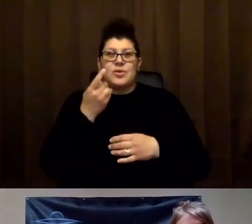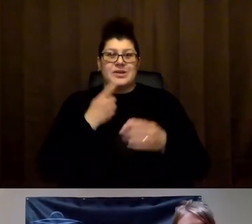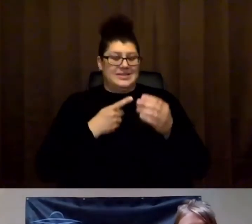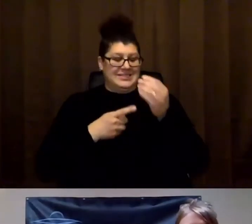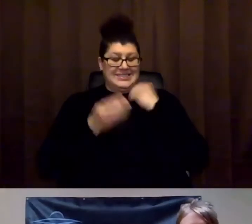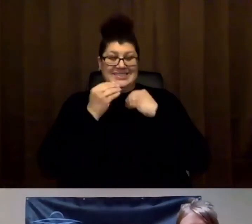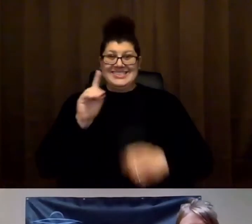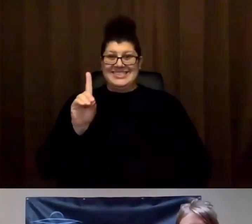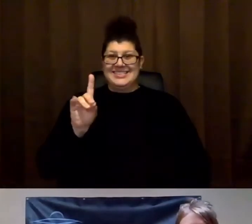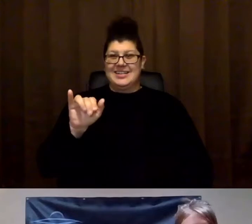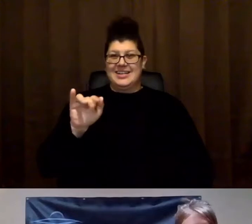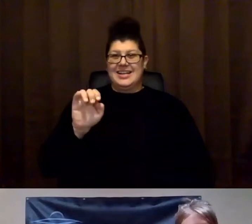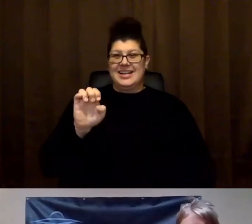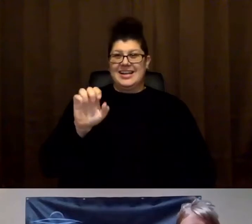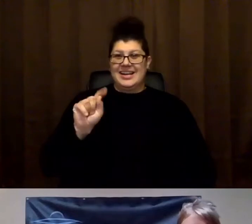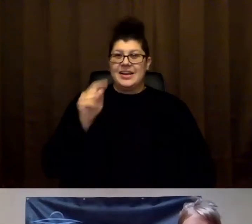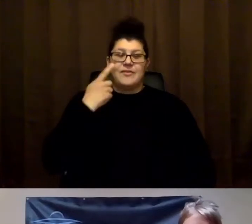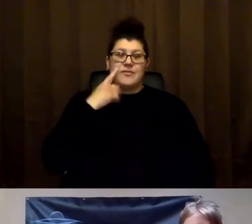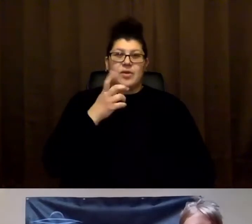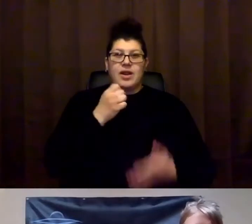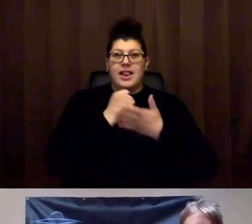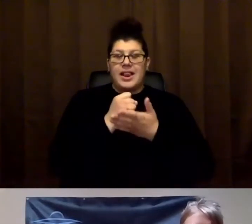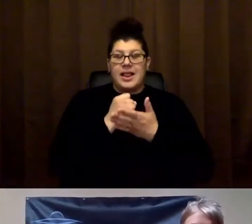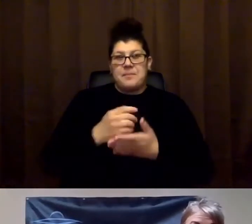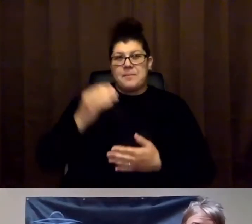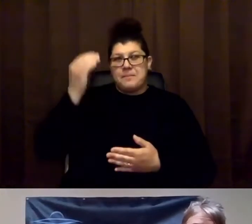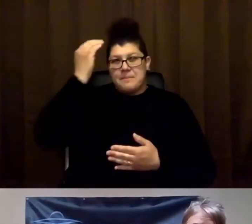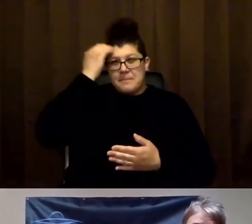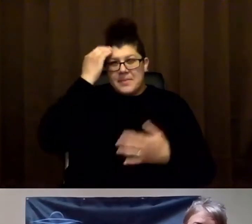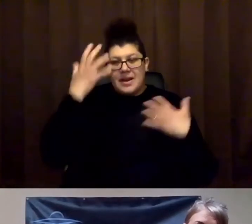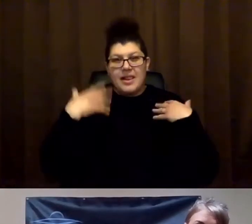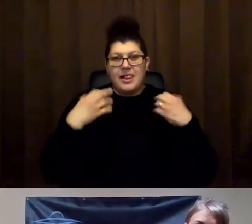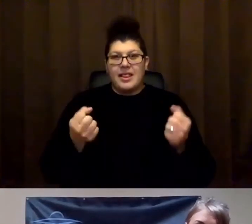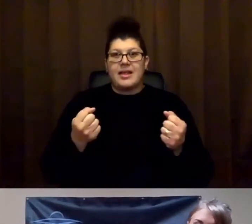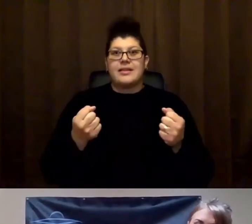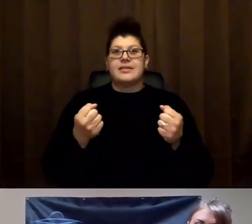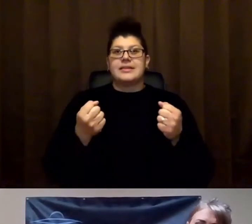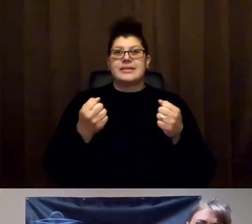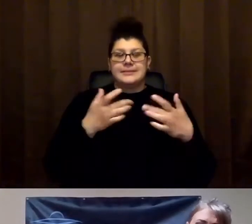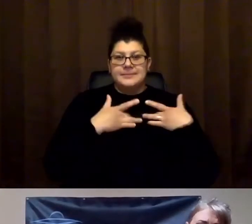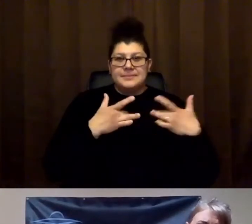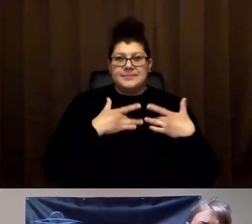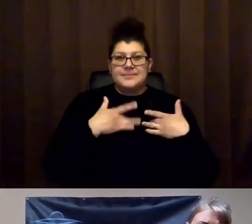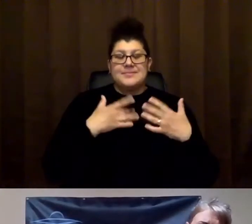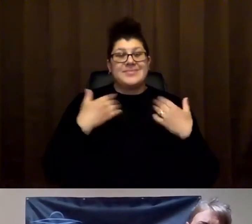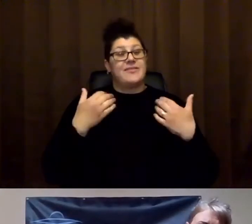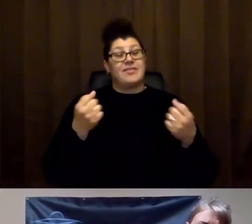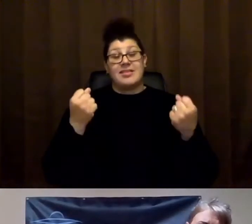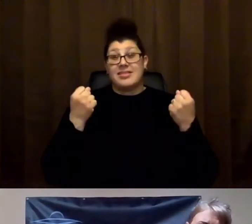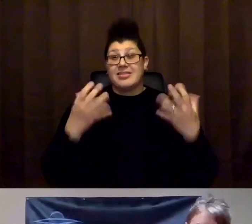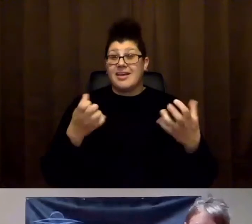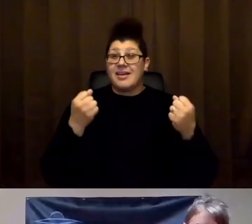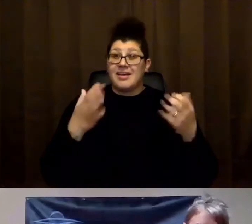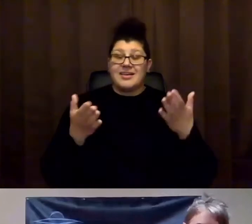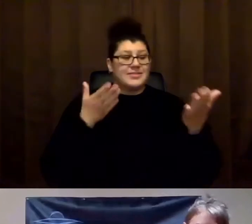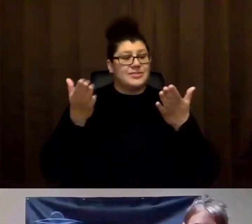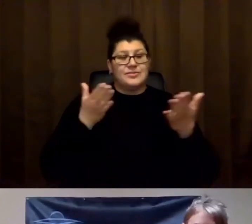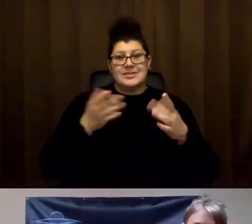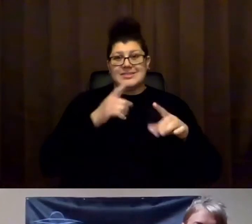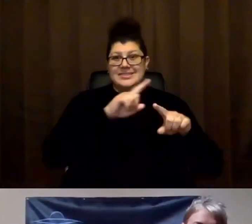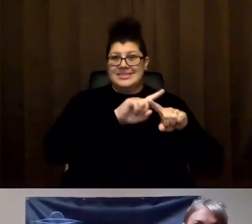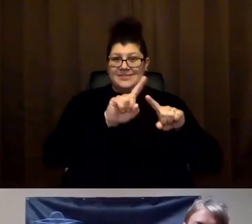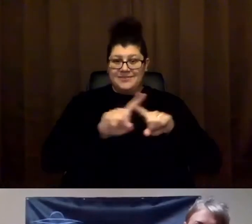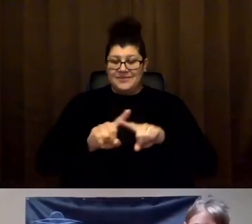to help take care of any mental health problems that they have that way. We've got a whole bunch of different services. It's really